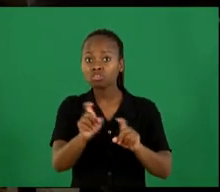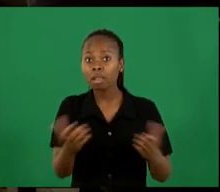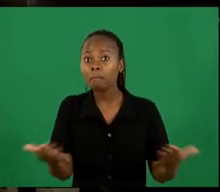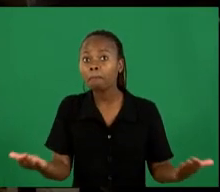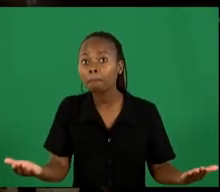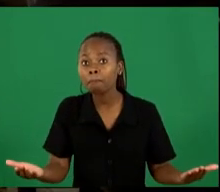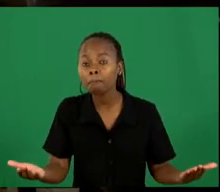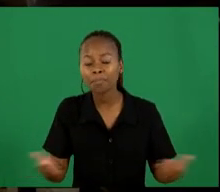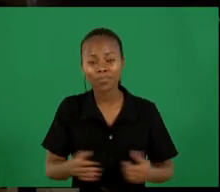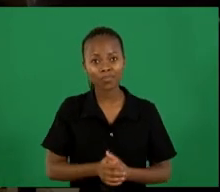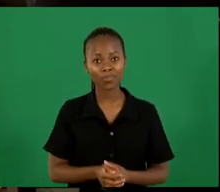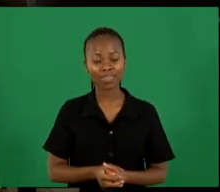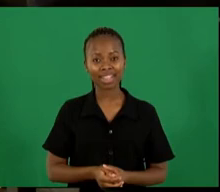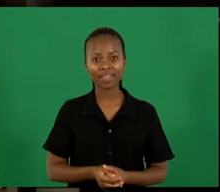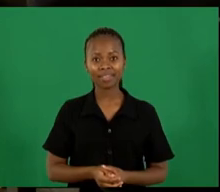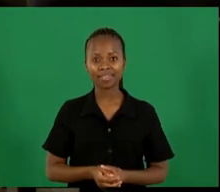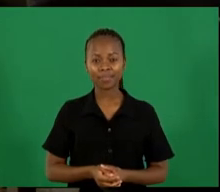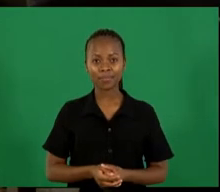No. Oh.